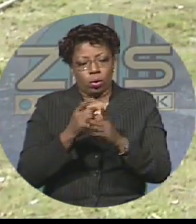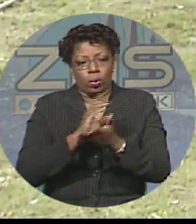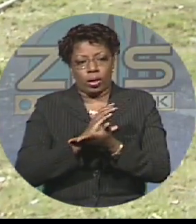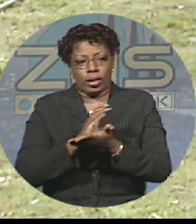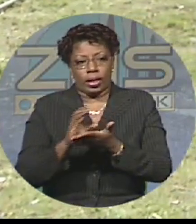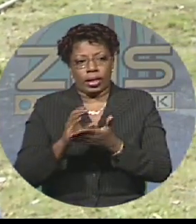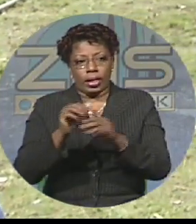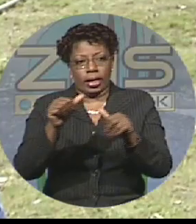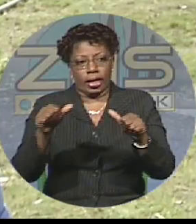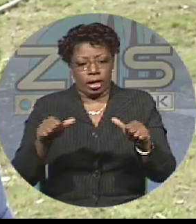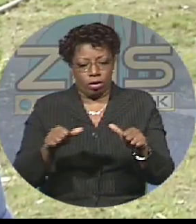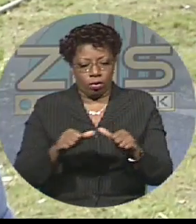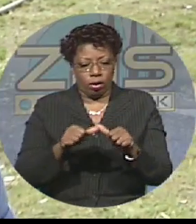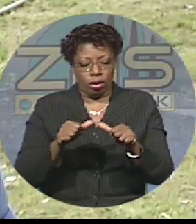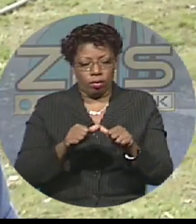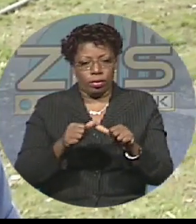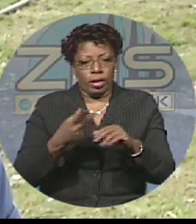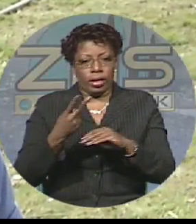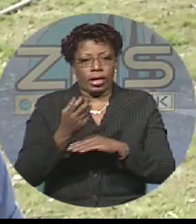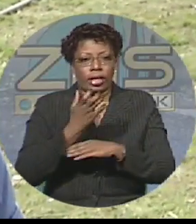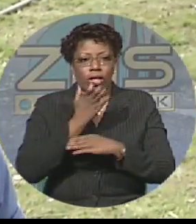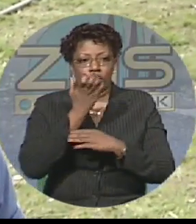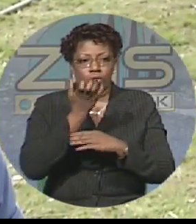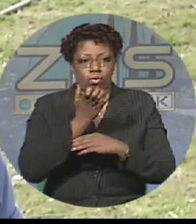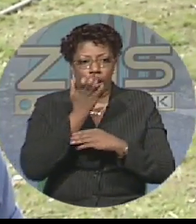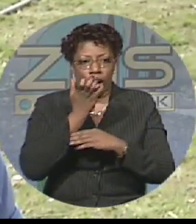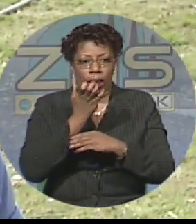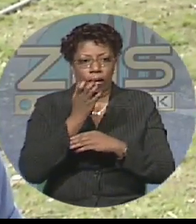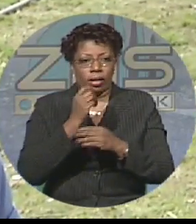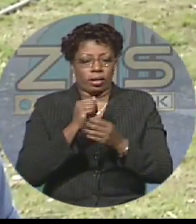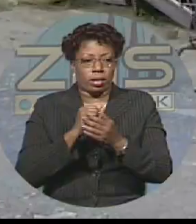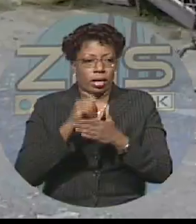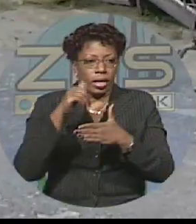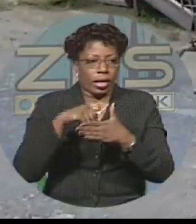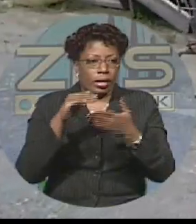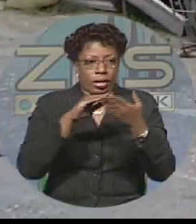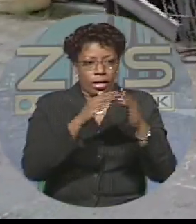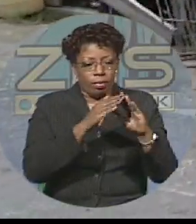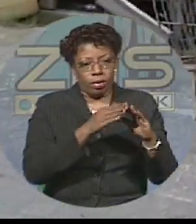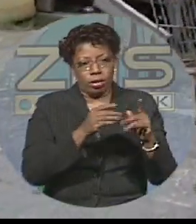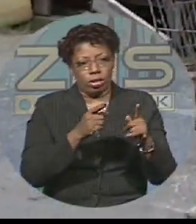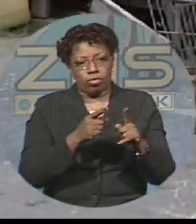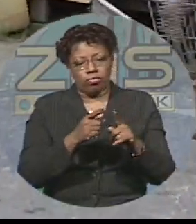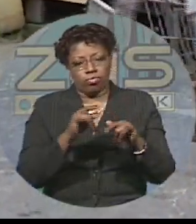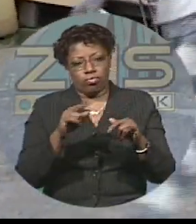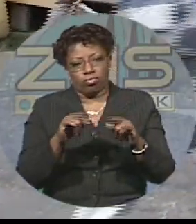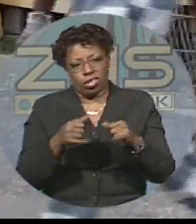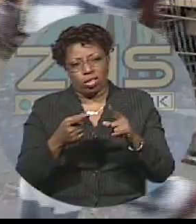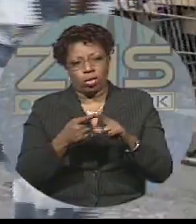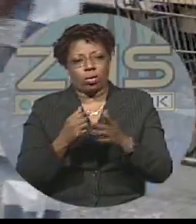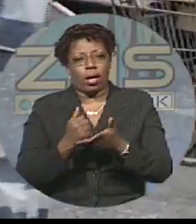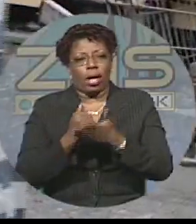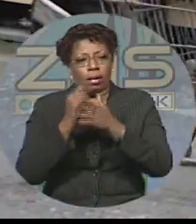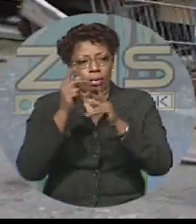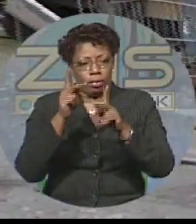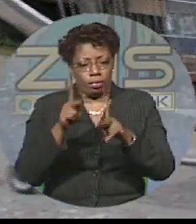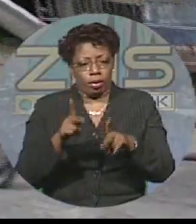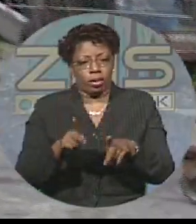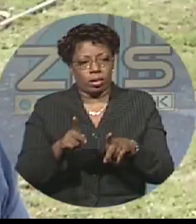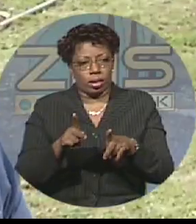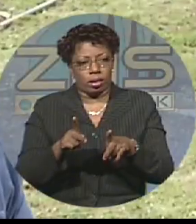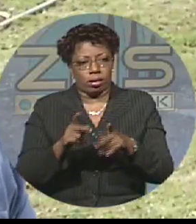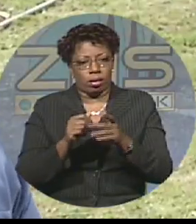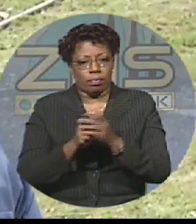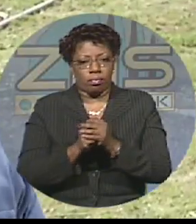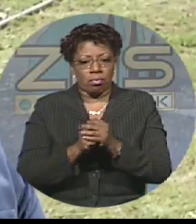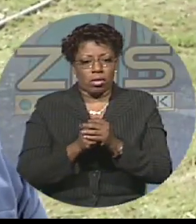area, cutting the grass, changing doors, and doing some painting in the neighborhood to try to assist persons who need help. Well, we scouted the